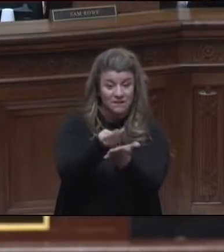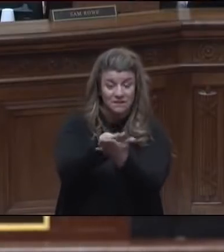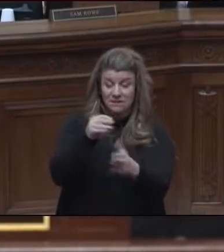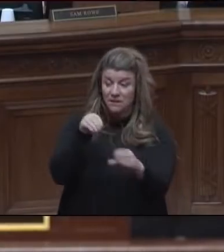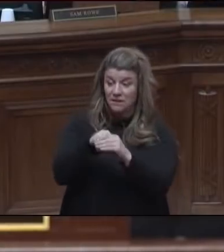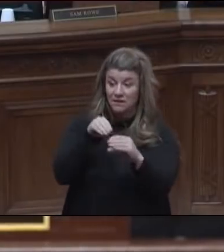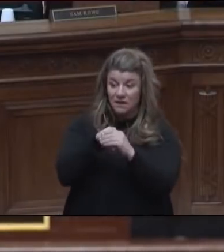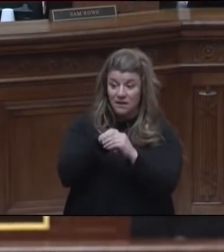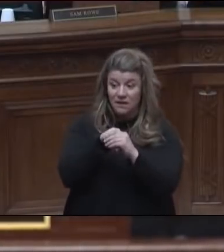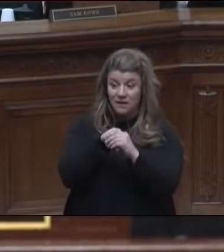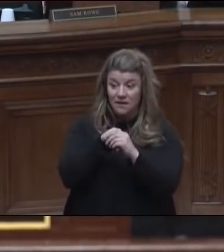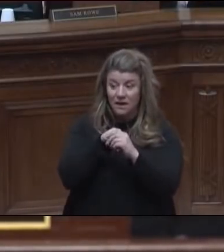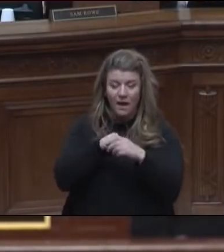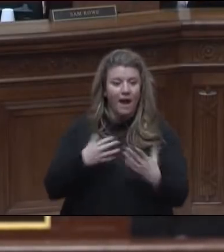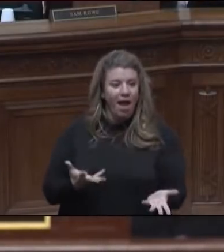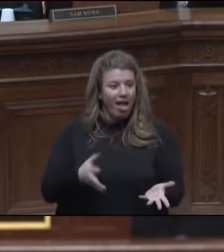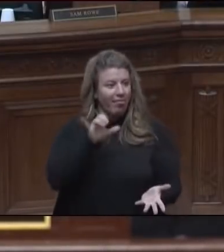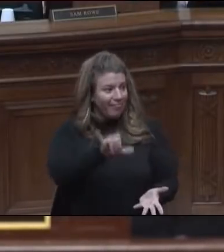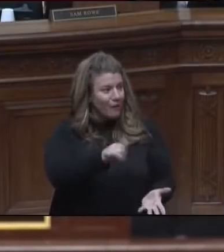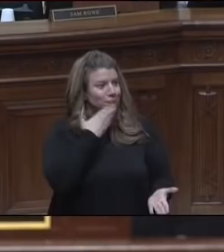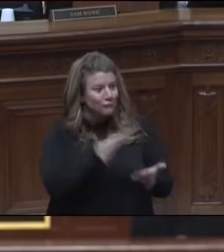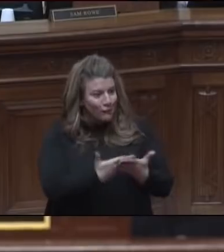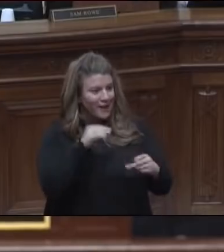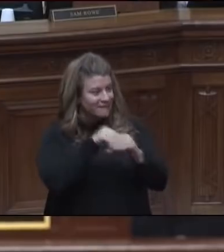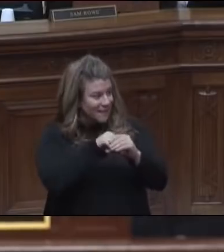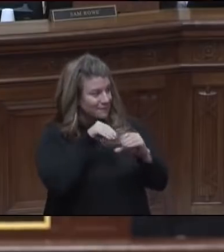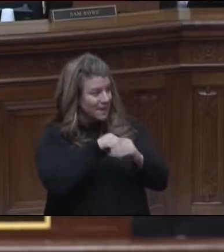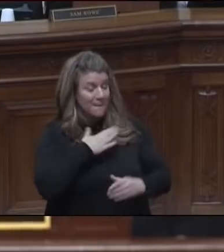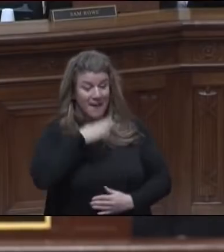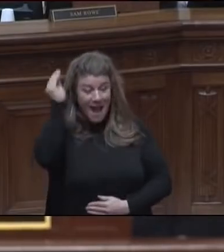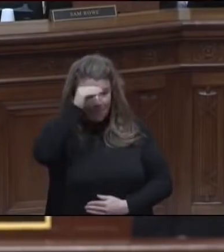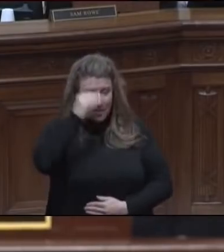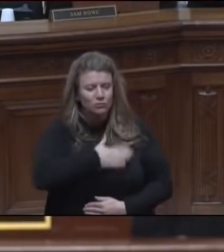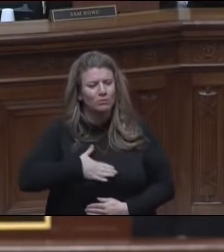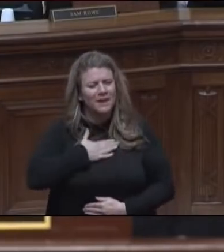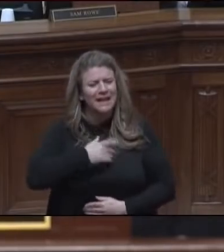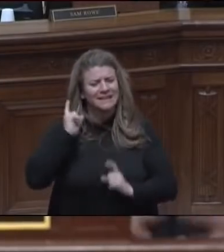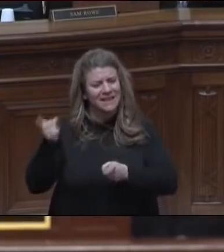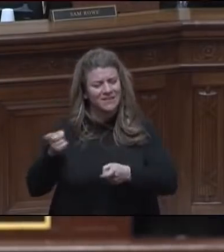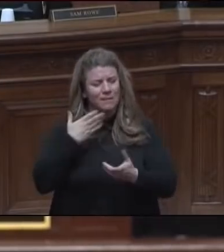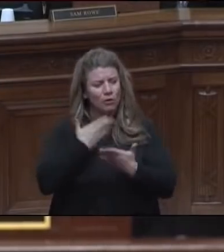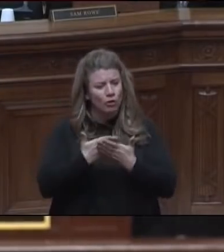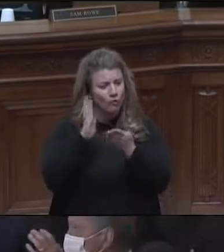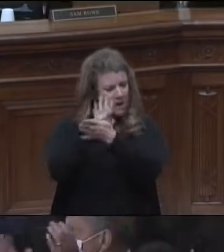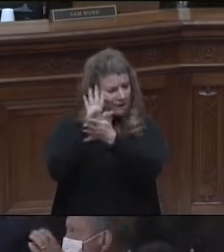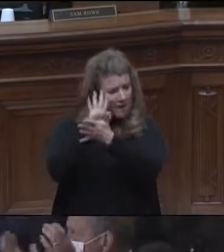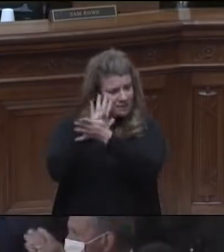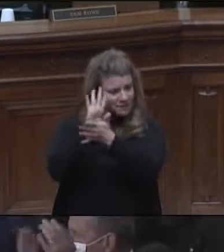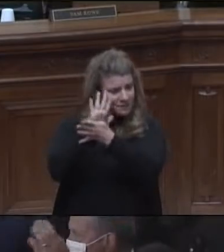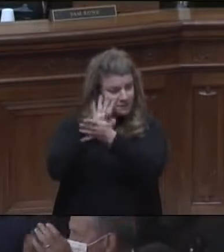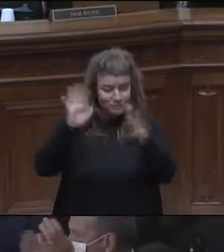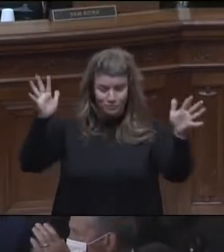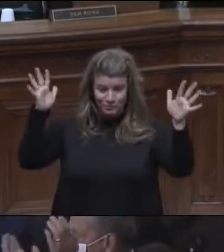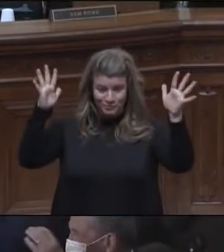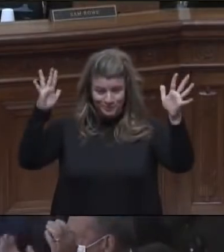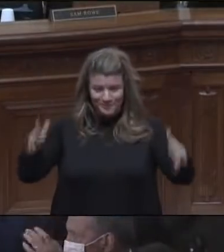pretty dadgum good investment in my opinion. But please give them a big round of applause.